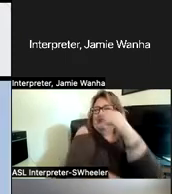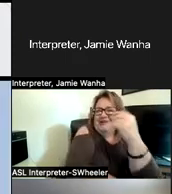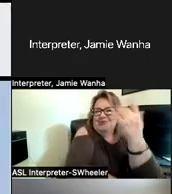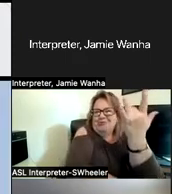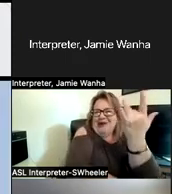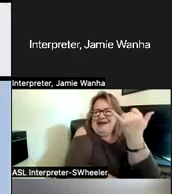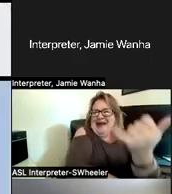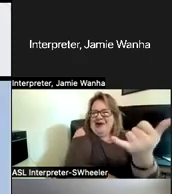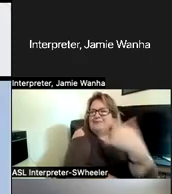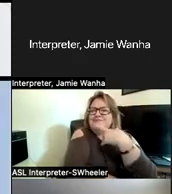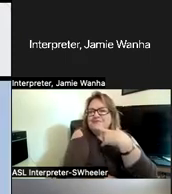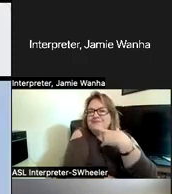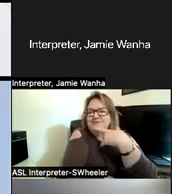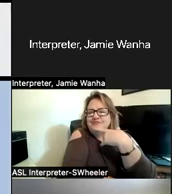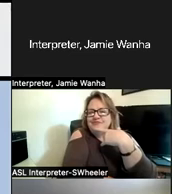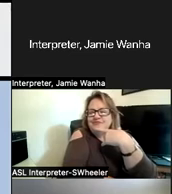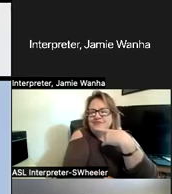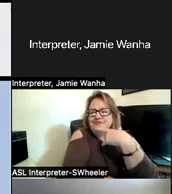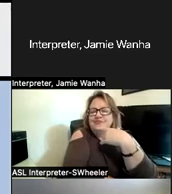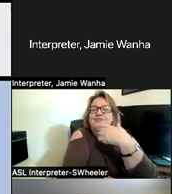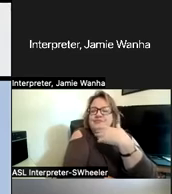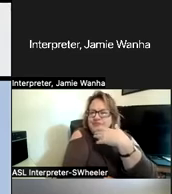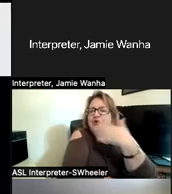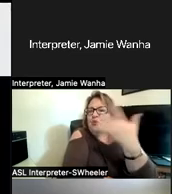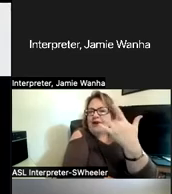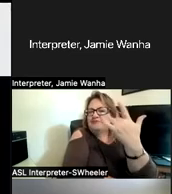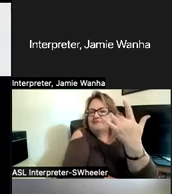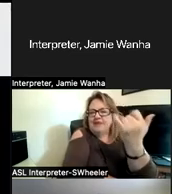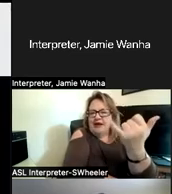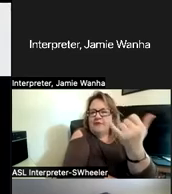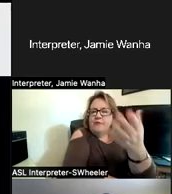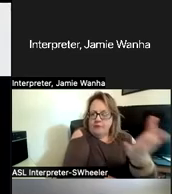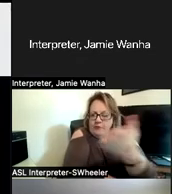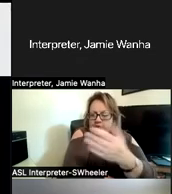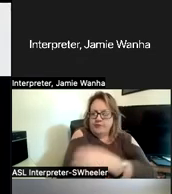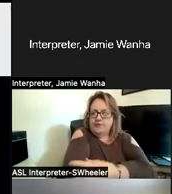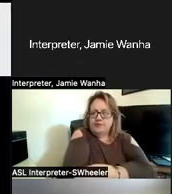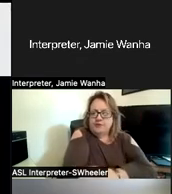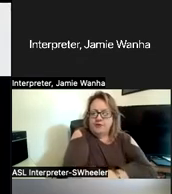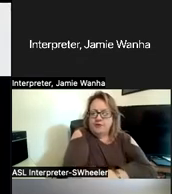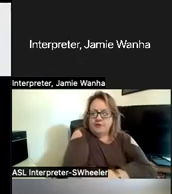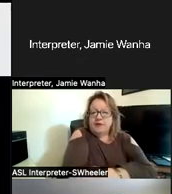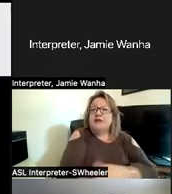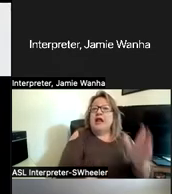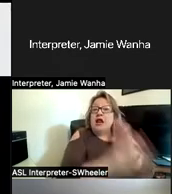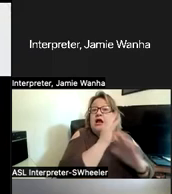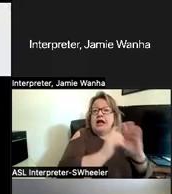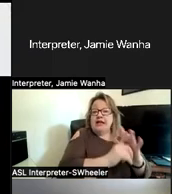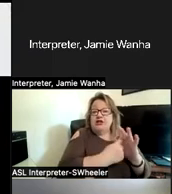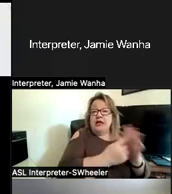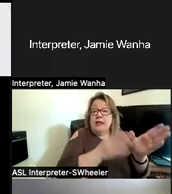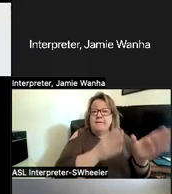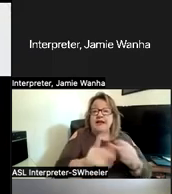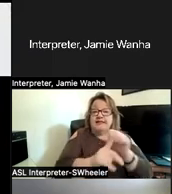we try to do this scenario now? In the next one, you are going to see that initially a planning